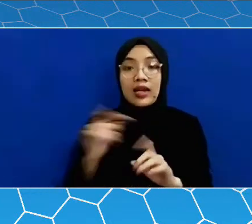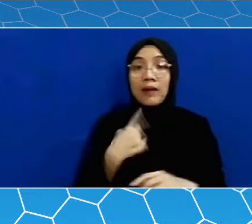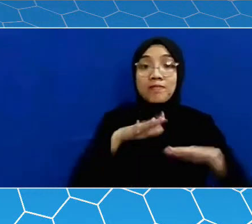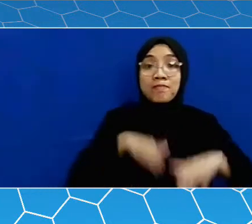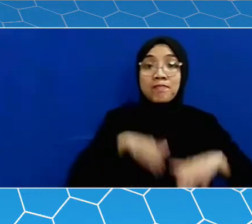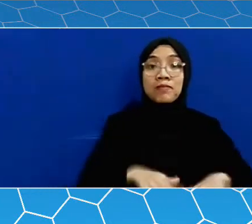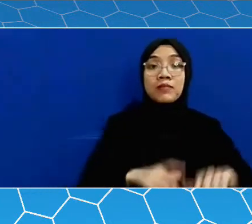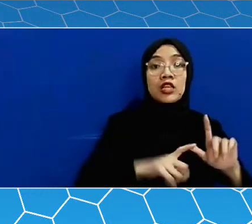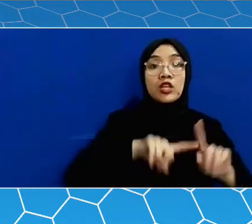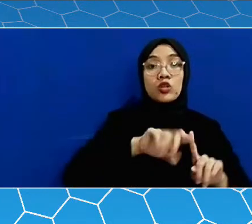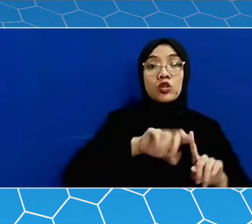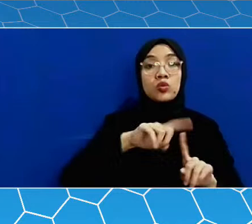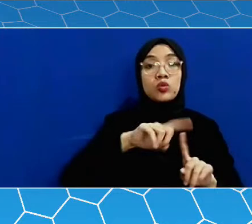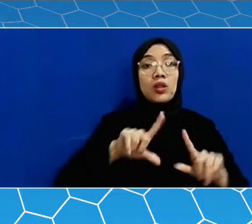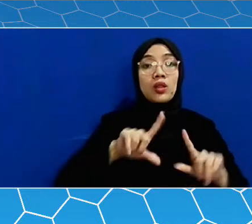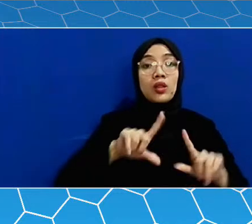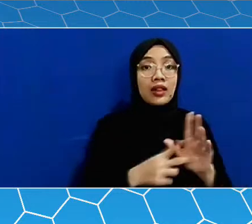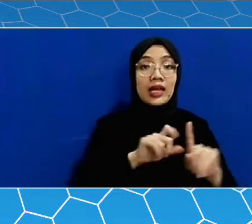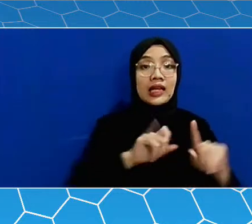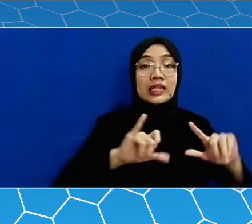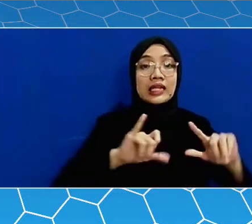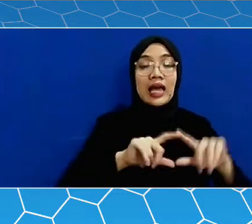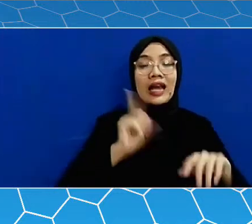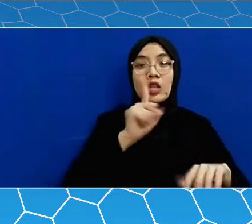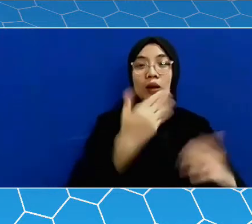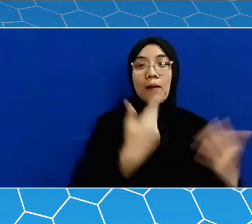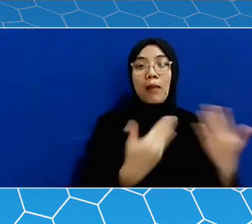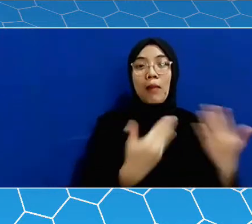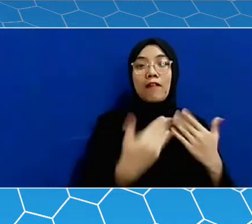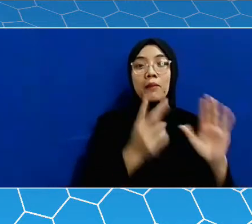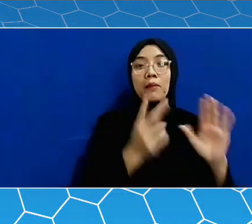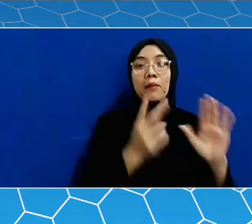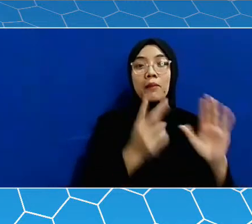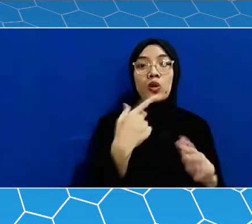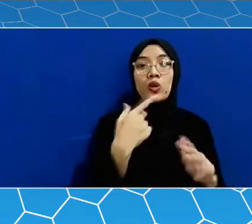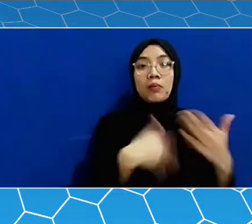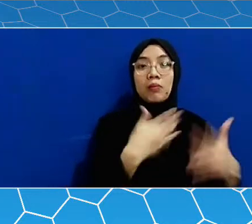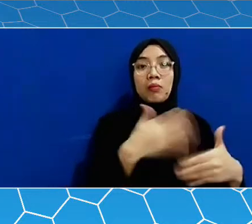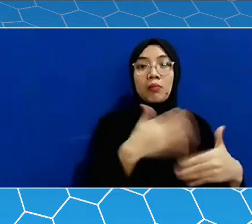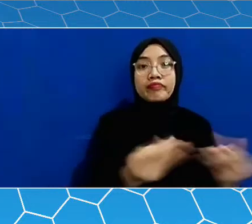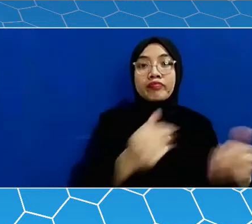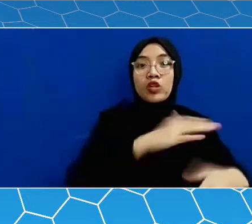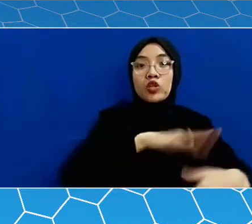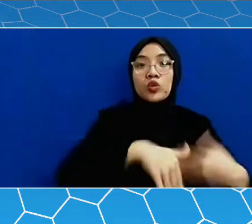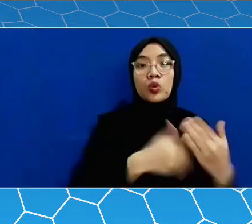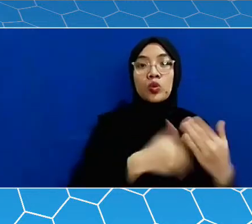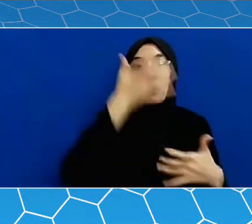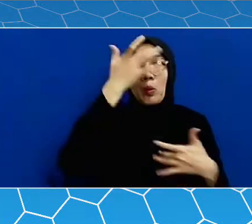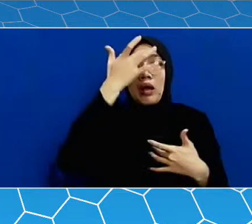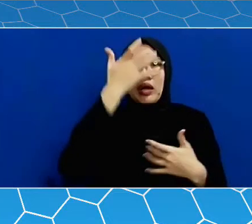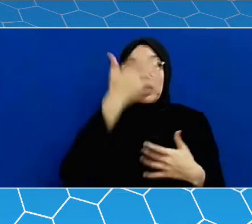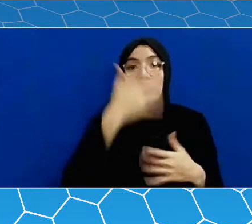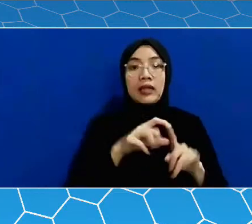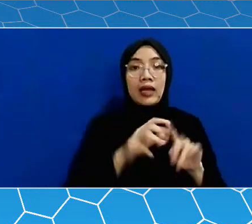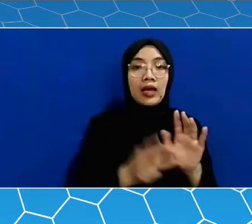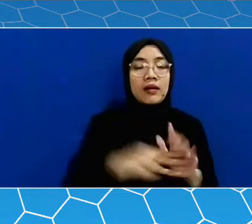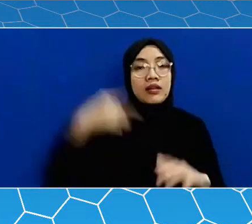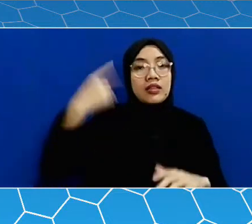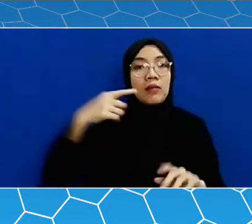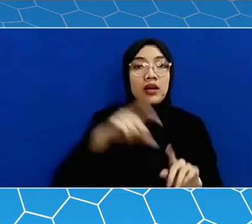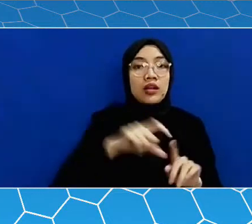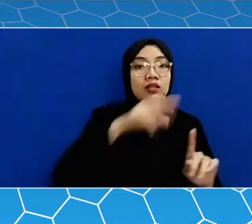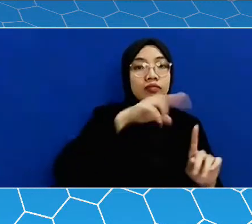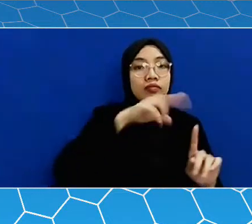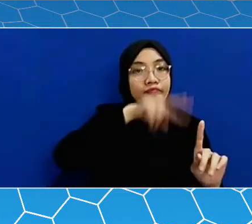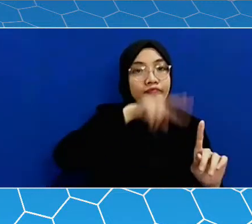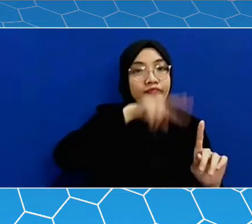national platform that manages every patient with diabetes from the day that they're diagnosed. We collate all the data on the patients